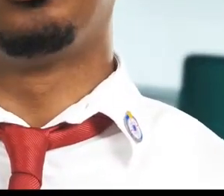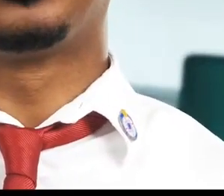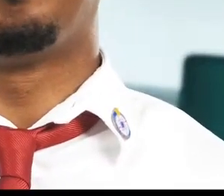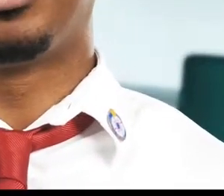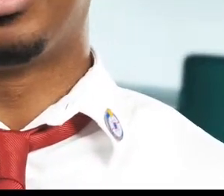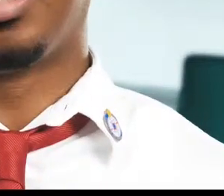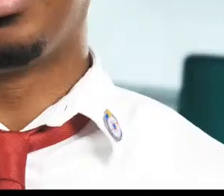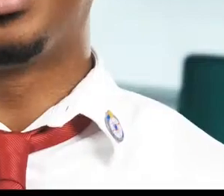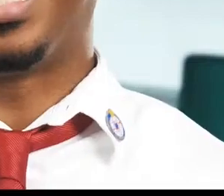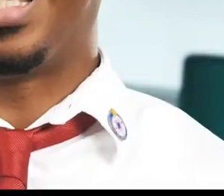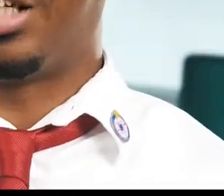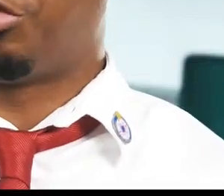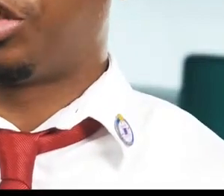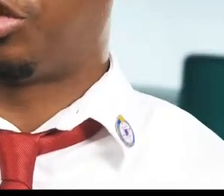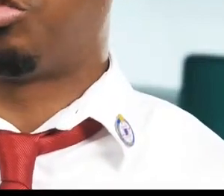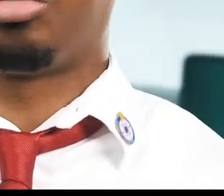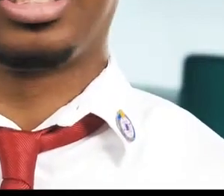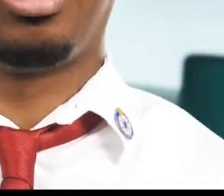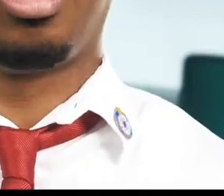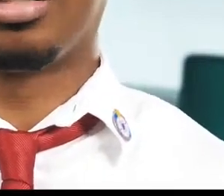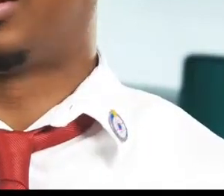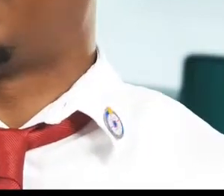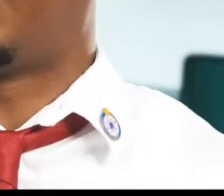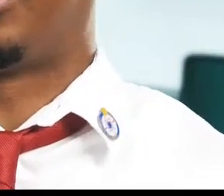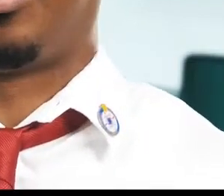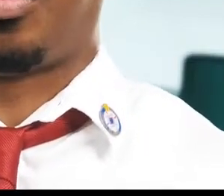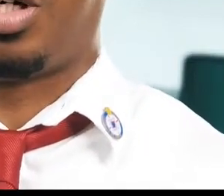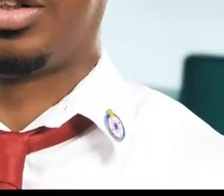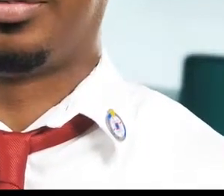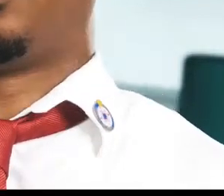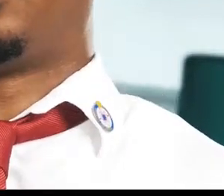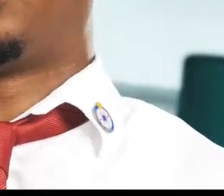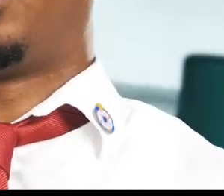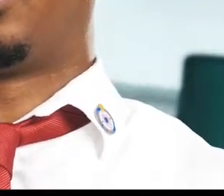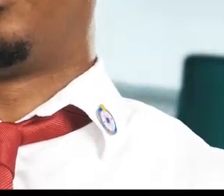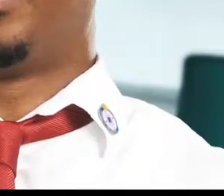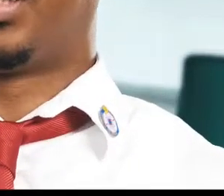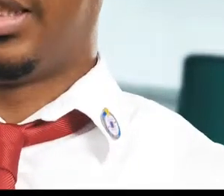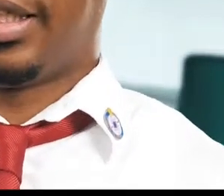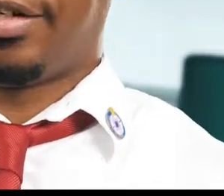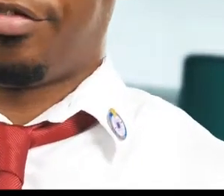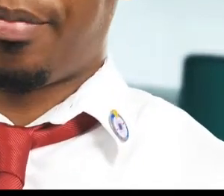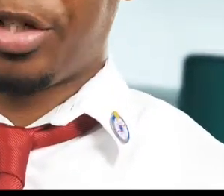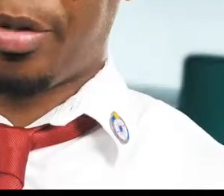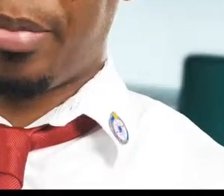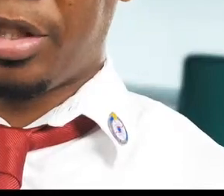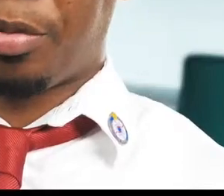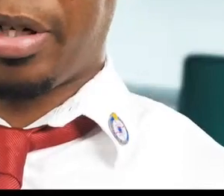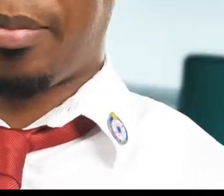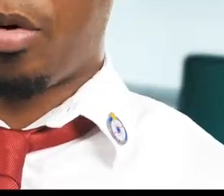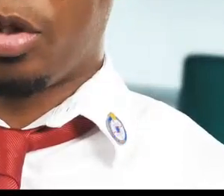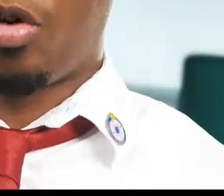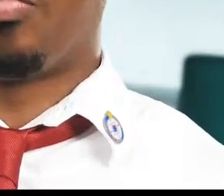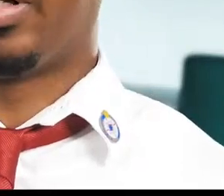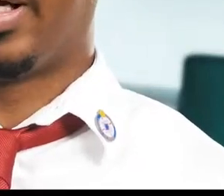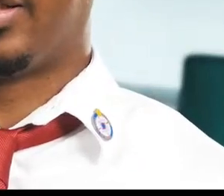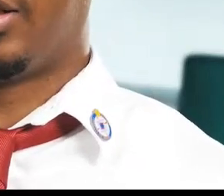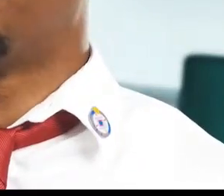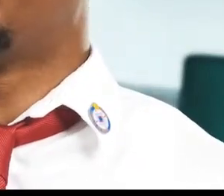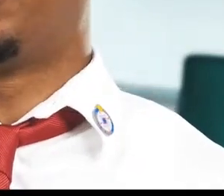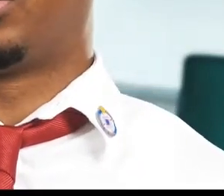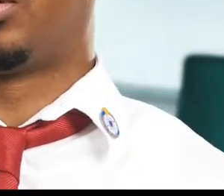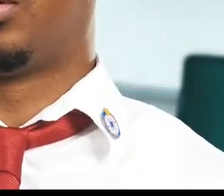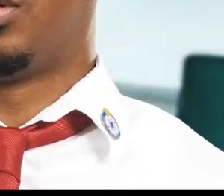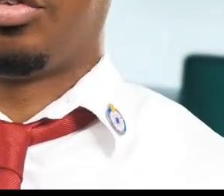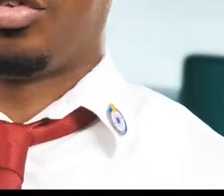also fruits and vegetables, and hydration, drinking lots and lots of water. There is a lot of misleading information being spread about the